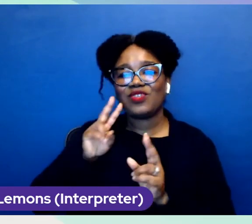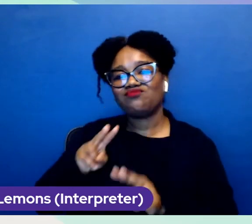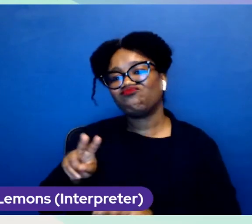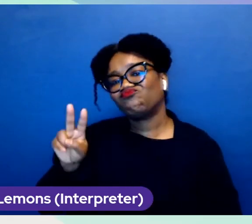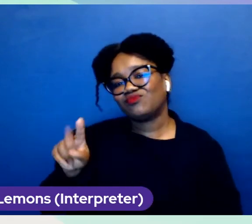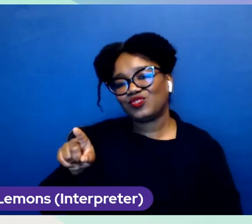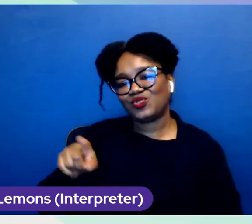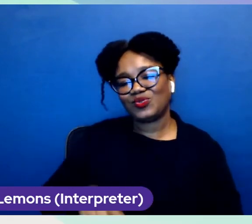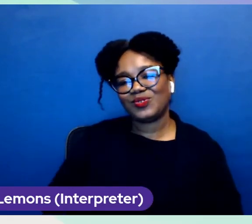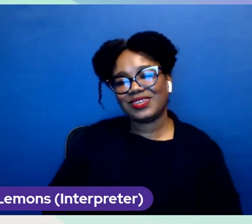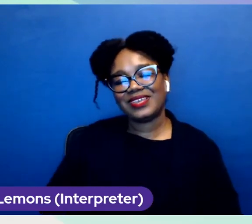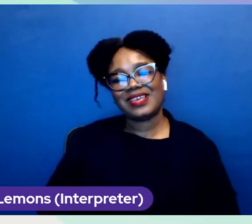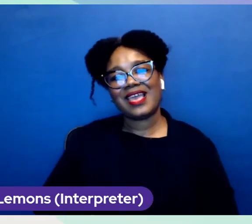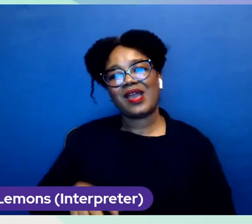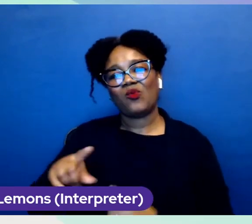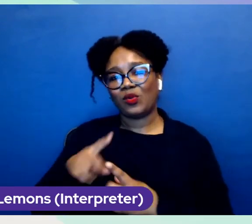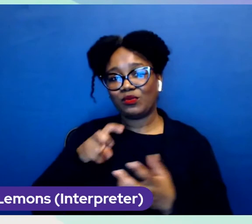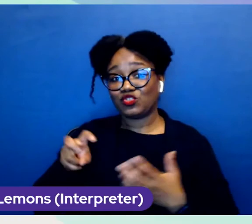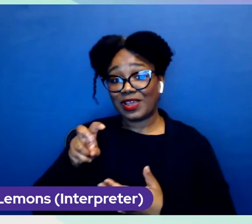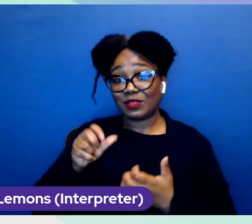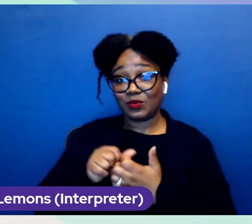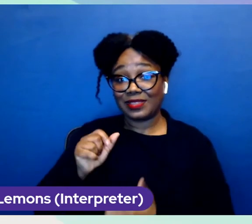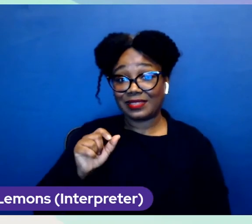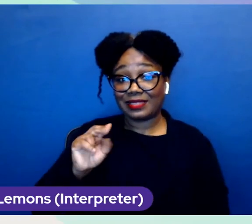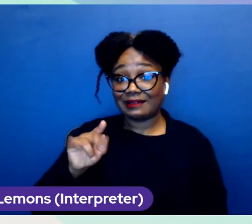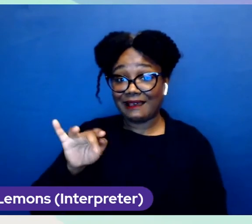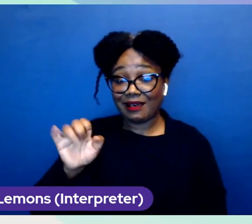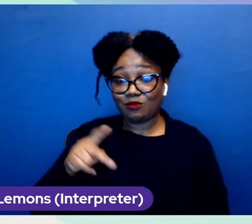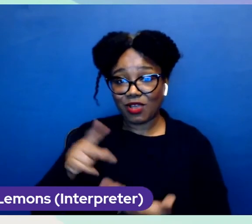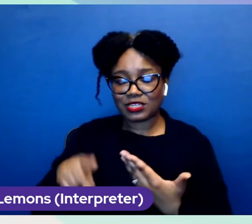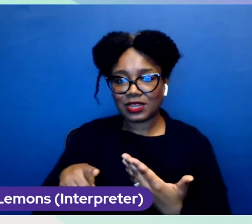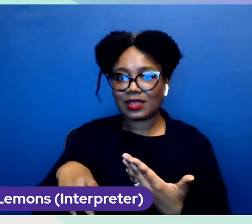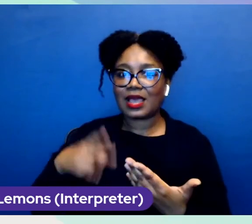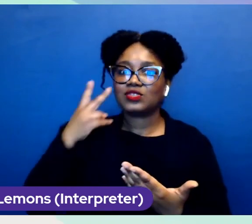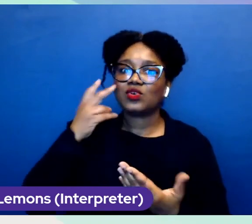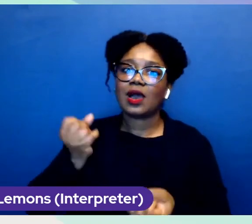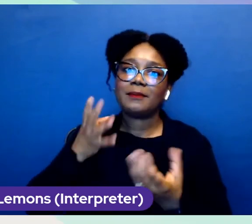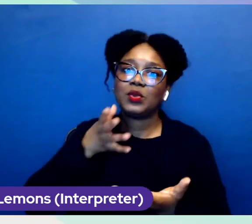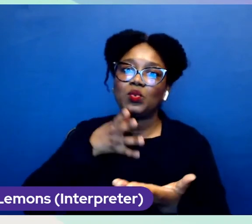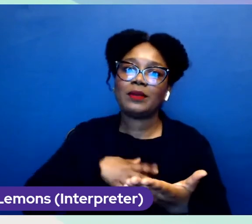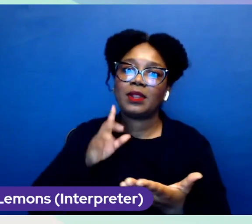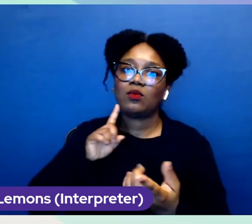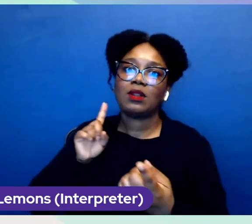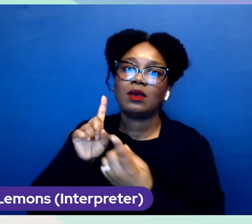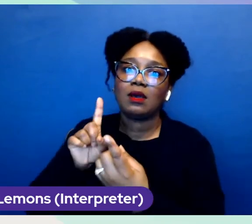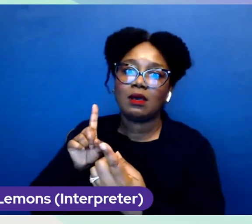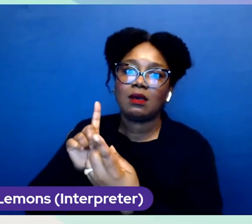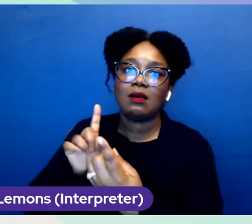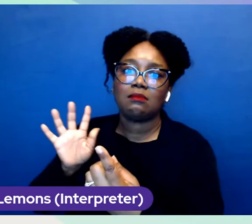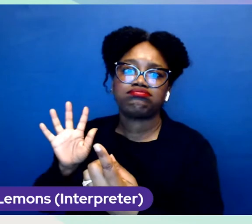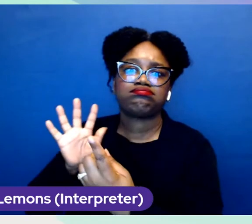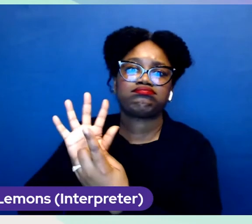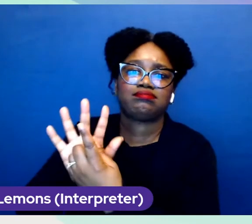always saw so many women come up to you and the standing ovations that you got every concert were so inspiring. So thank